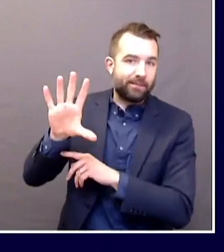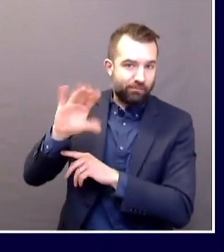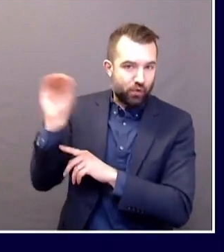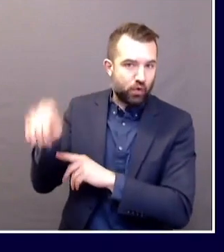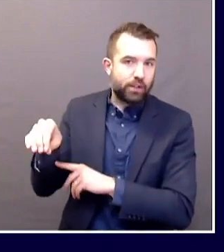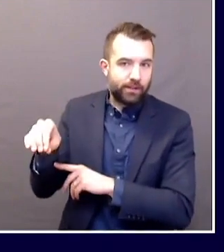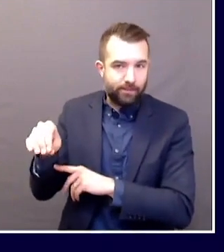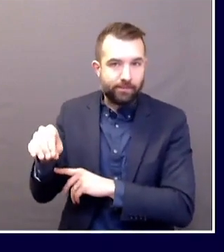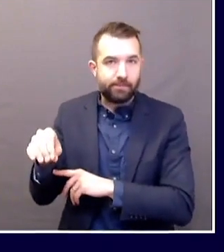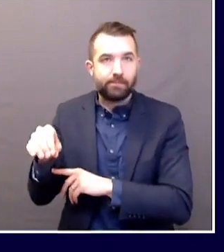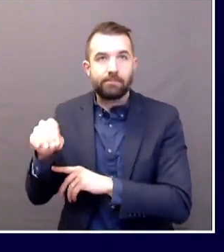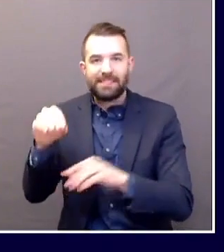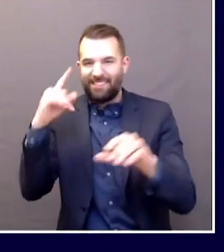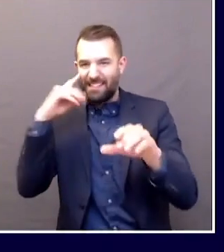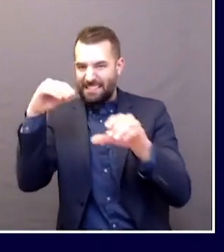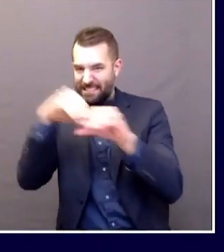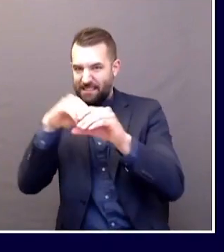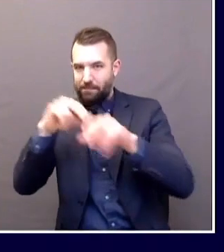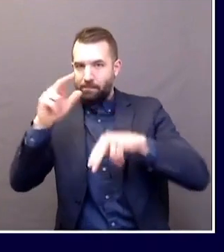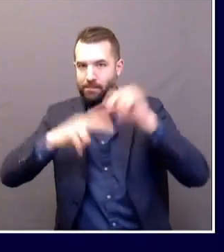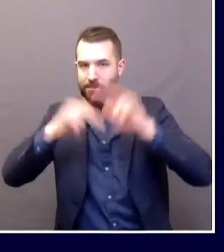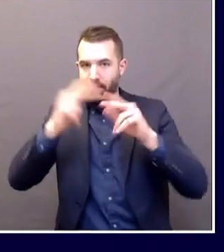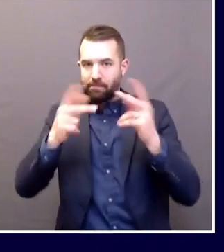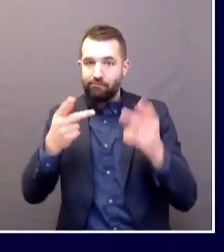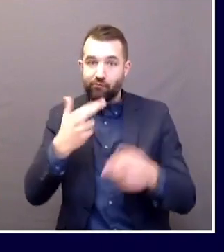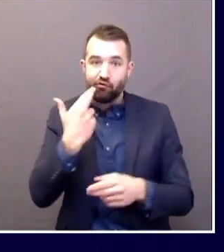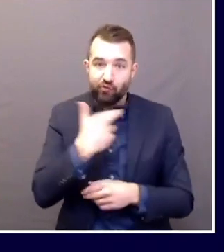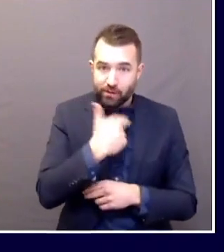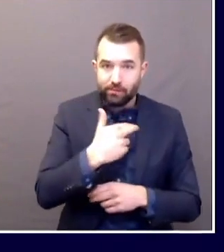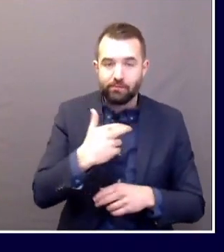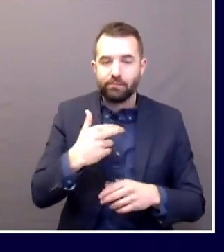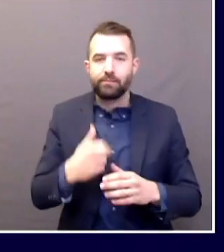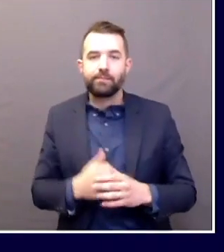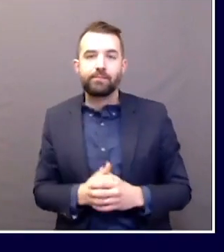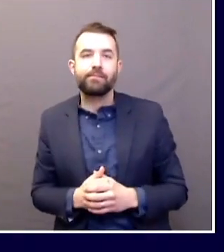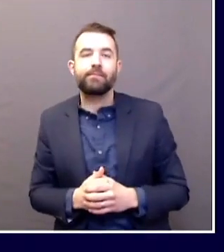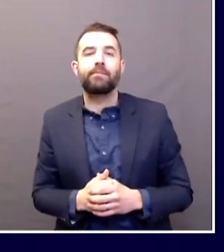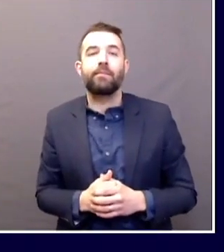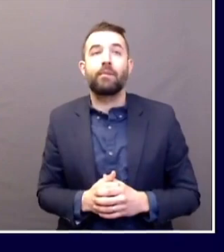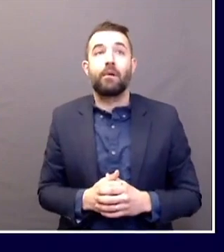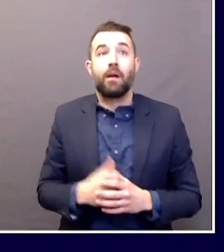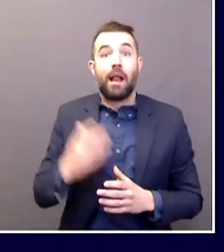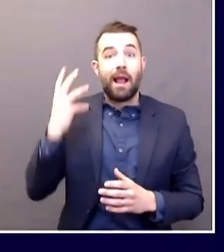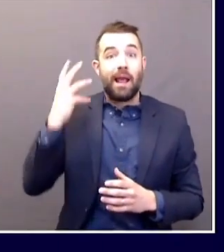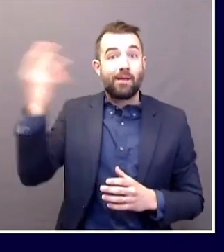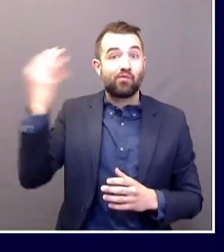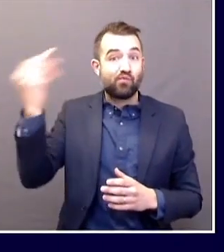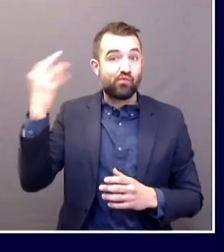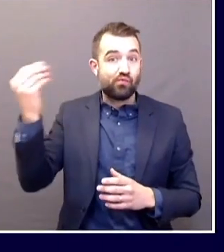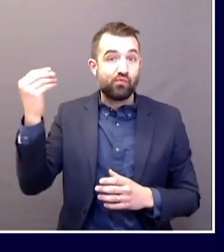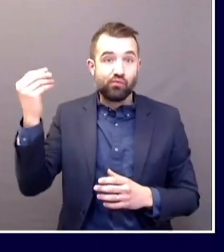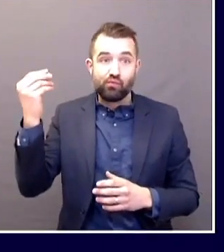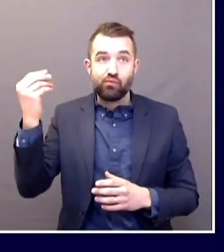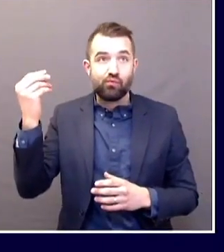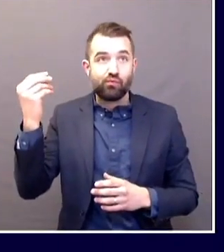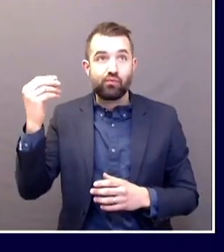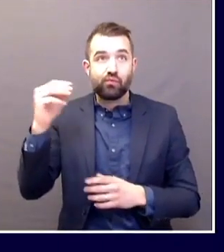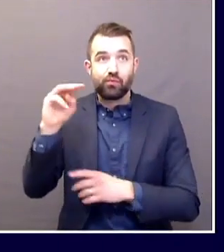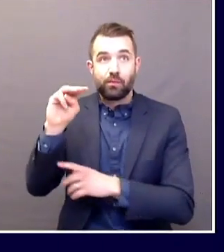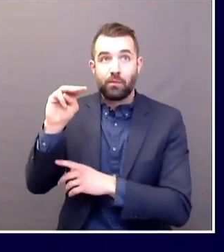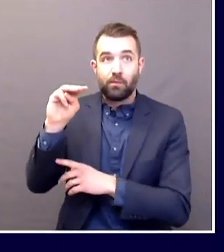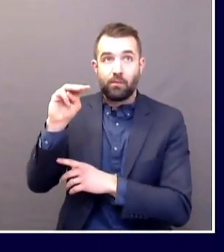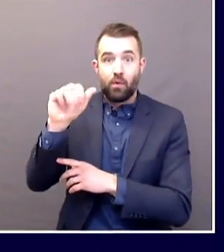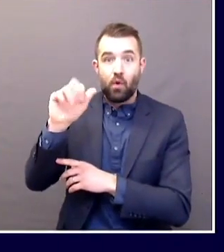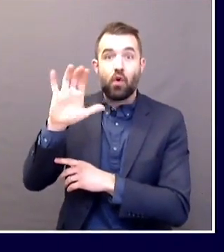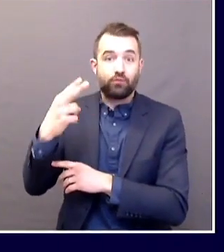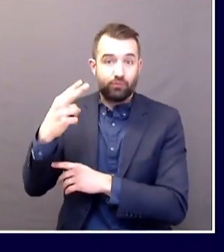and 75% starting May 24th. For all outdoor gatherings, capacity limits will increase to 75%